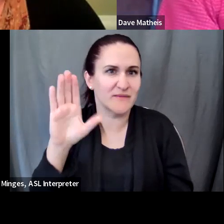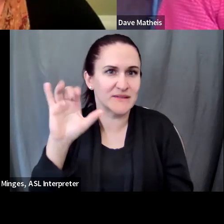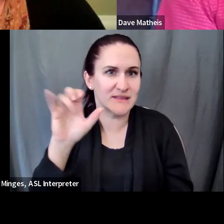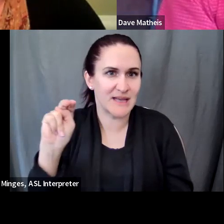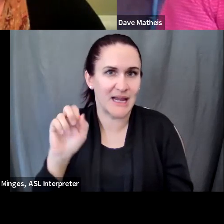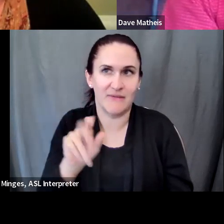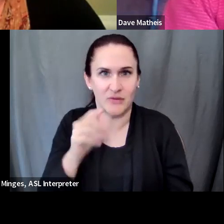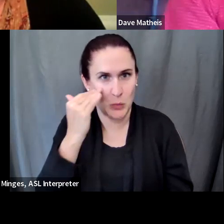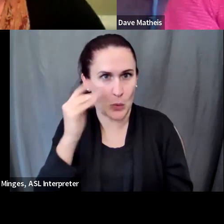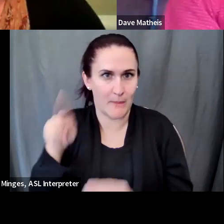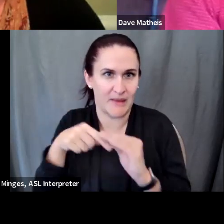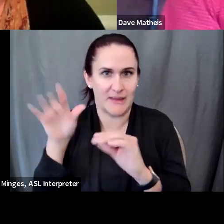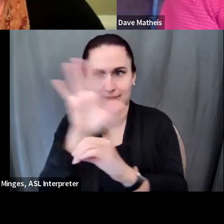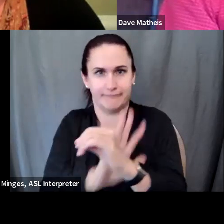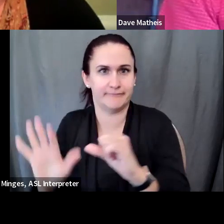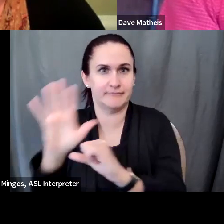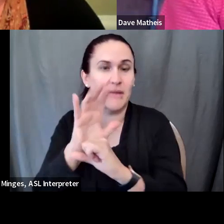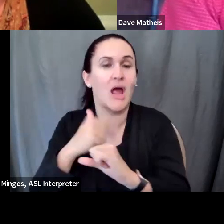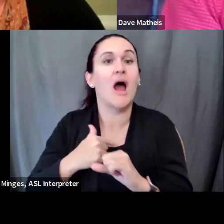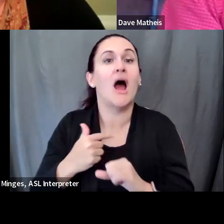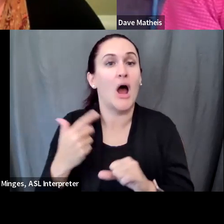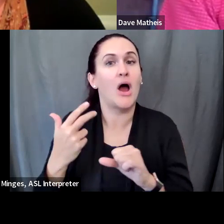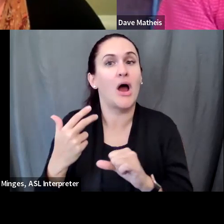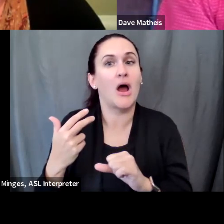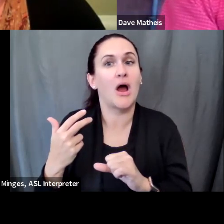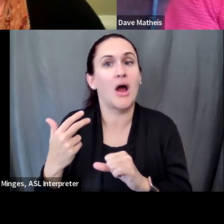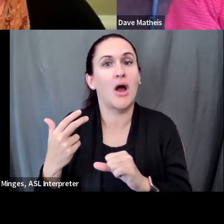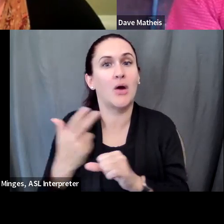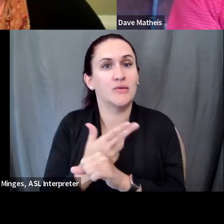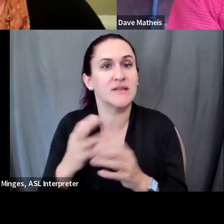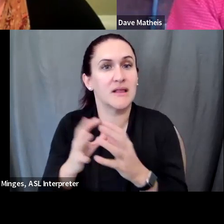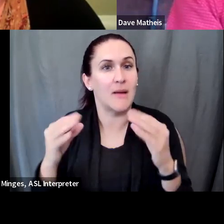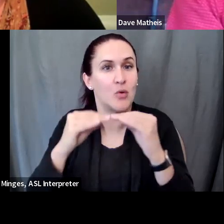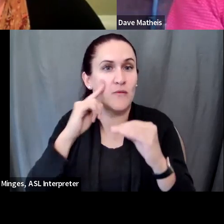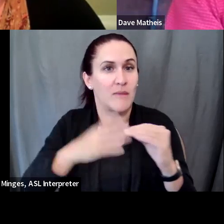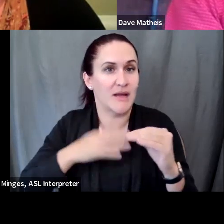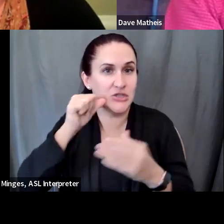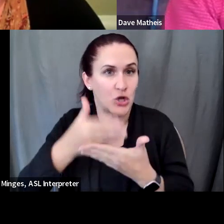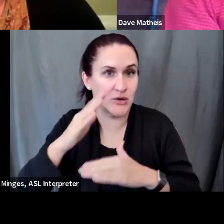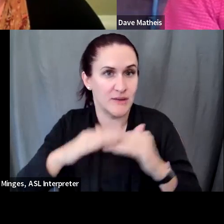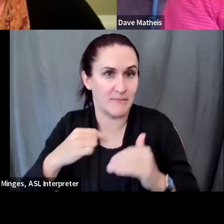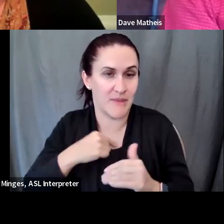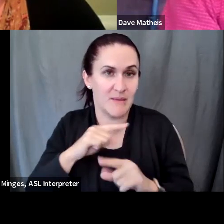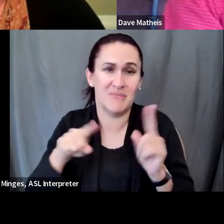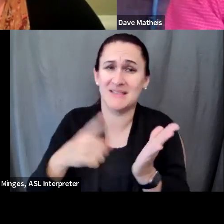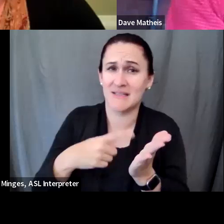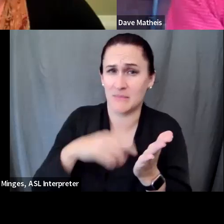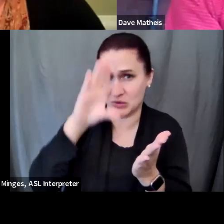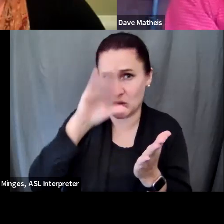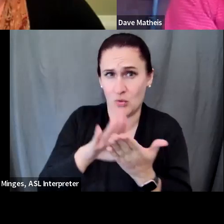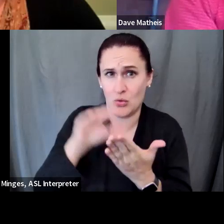Cincinnati. I use them a lot more for my daughter than for me. But you know what? Sometimes you learn